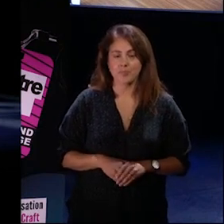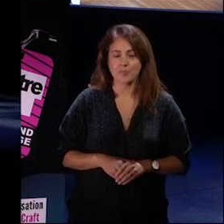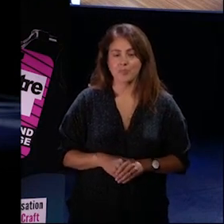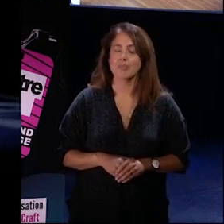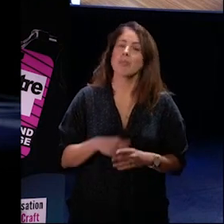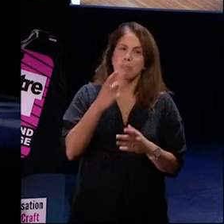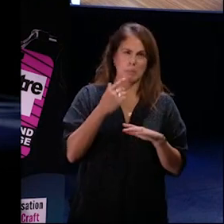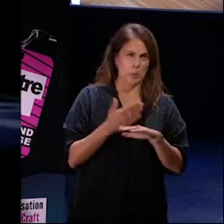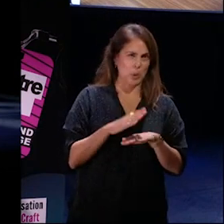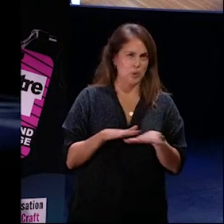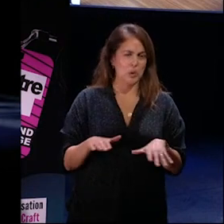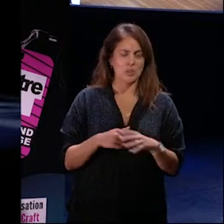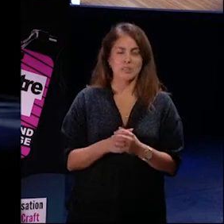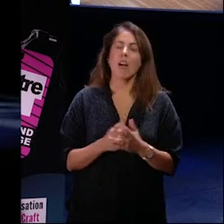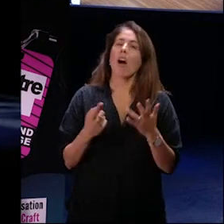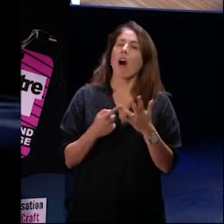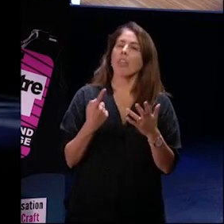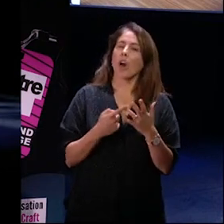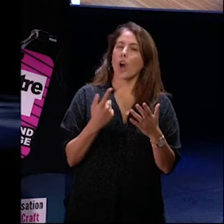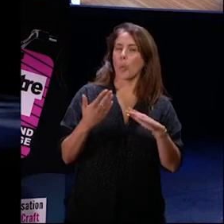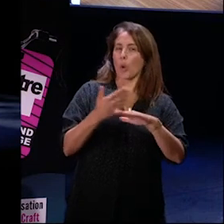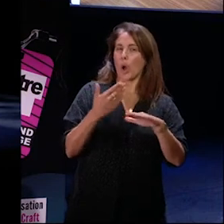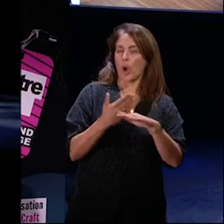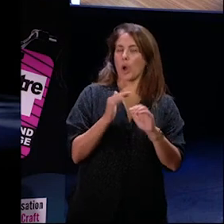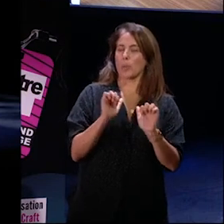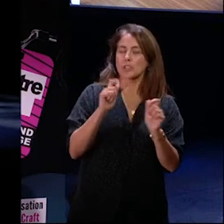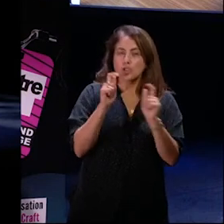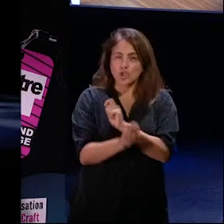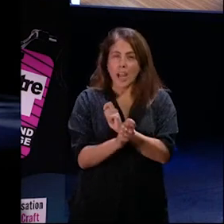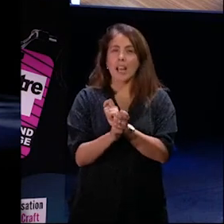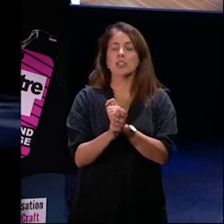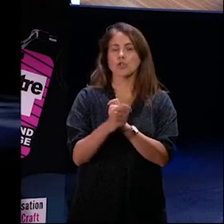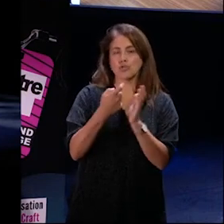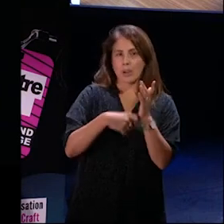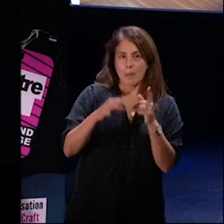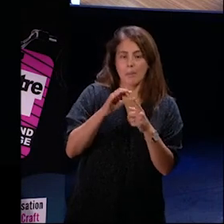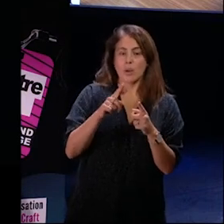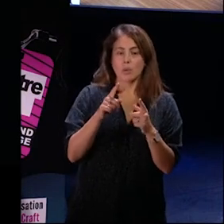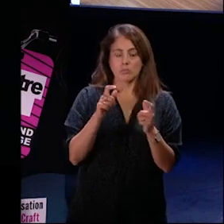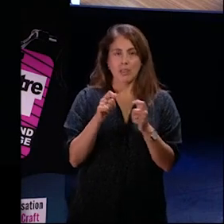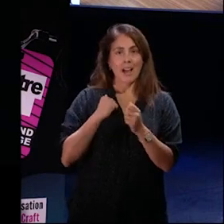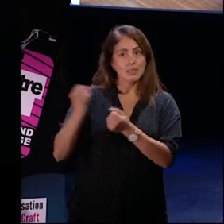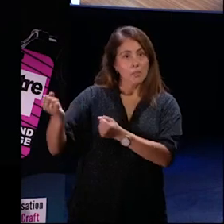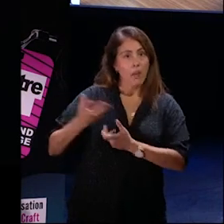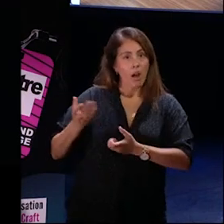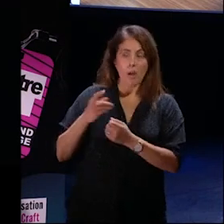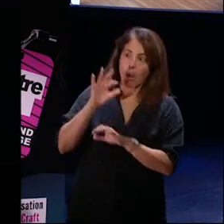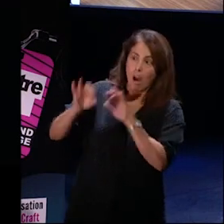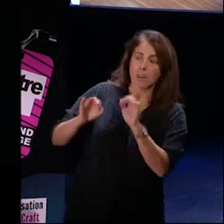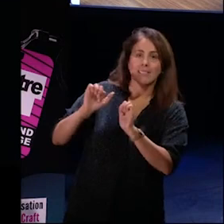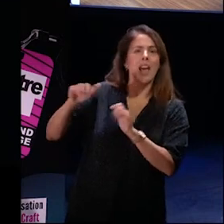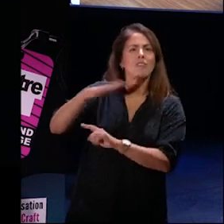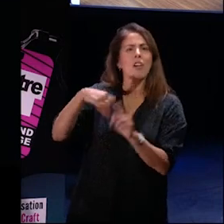this might work, might not. Some other practices that we're changing at the REP. We're in the process of working through all of our suppliers and asking them for their